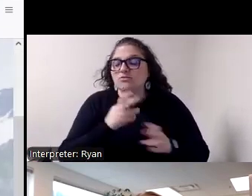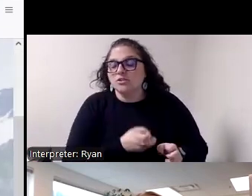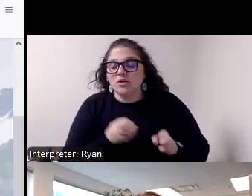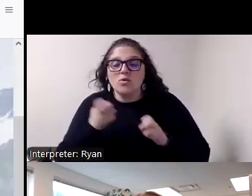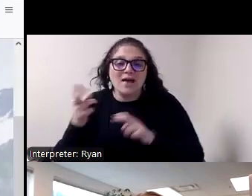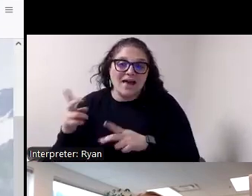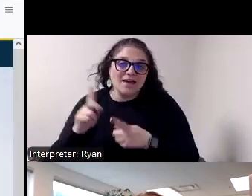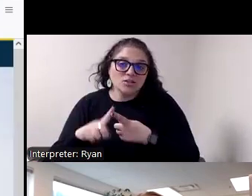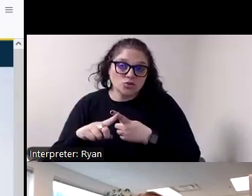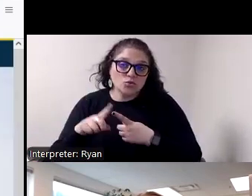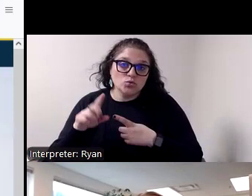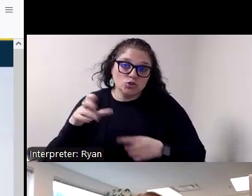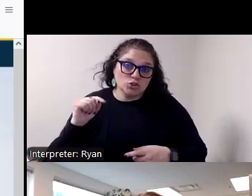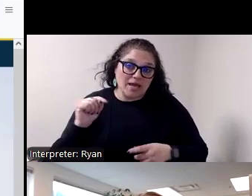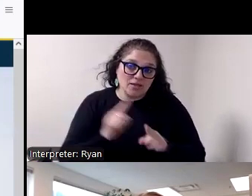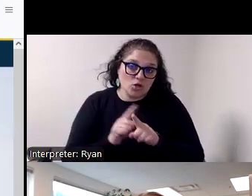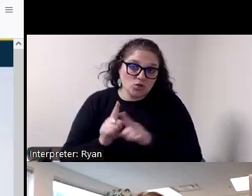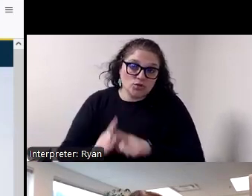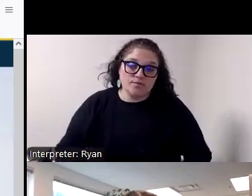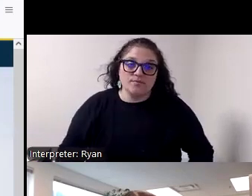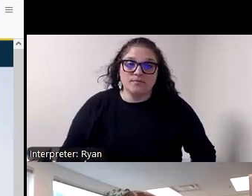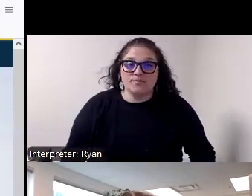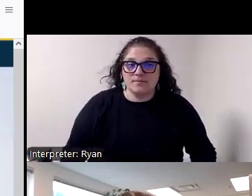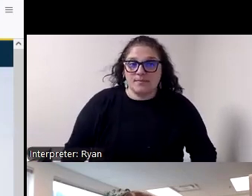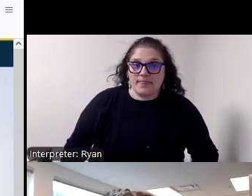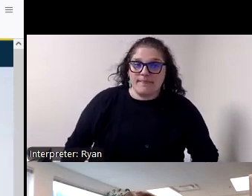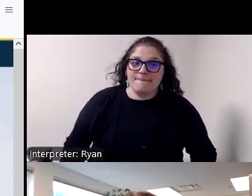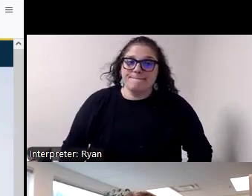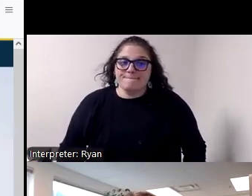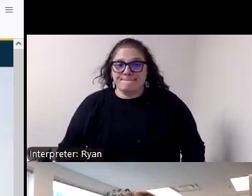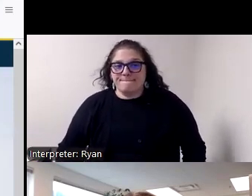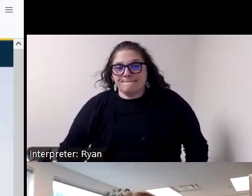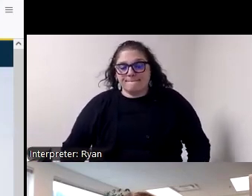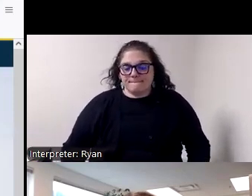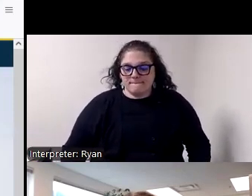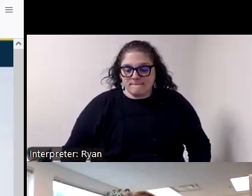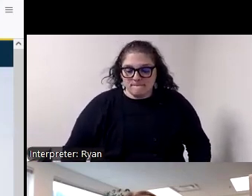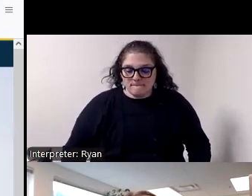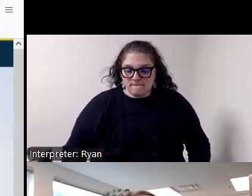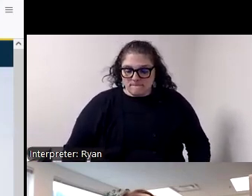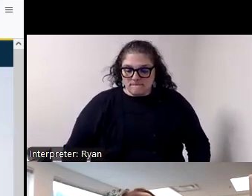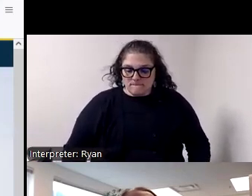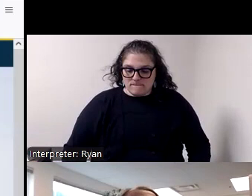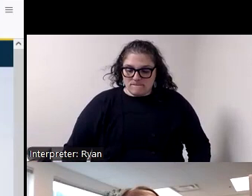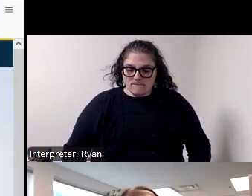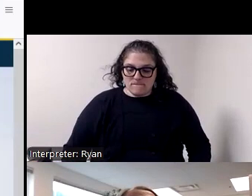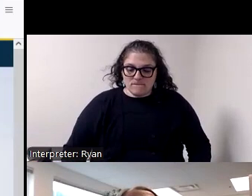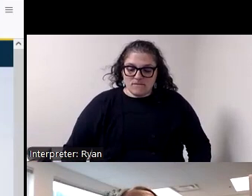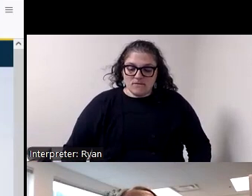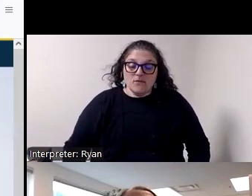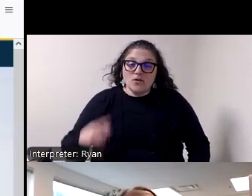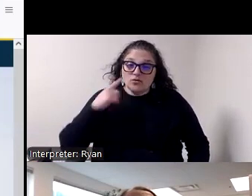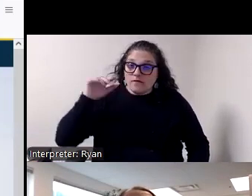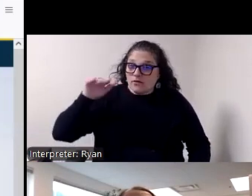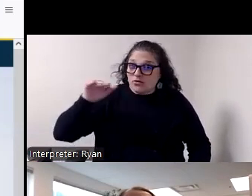to the chat as well. This one also has multiple job aids. So for the notifying central